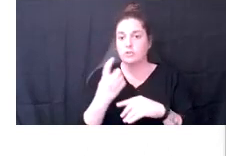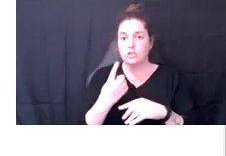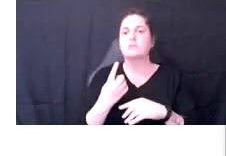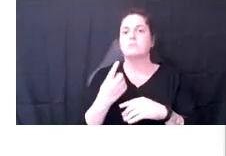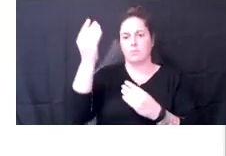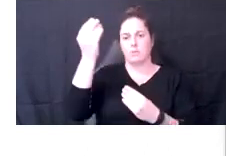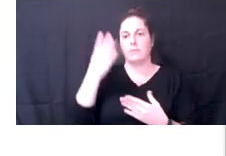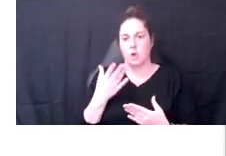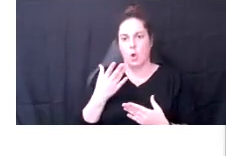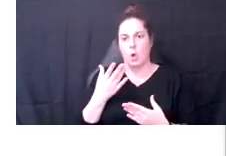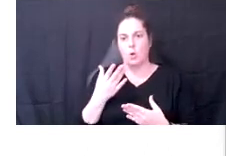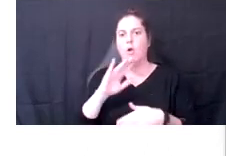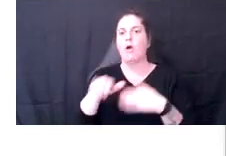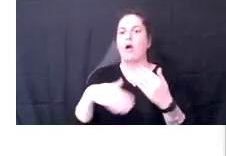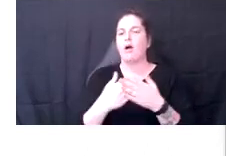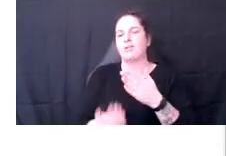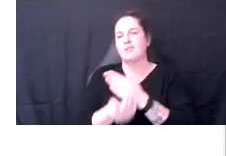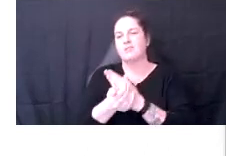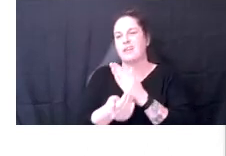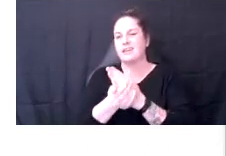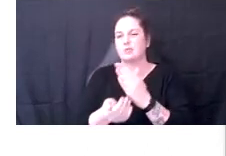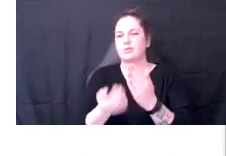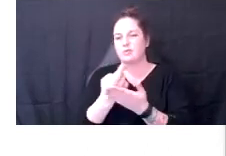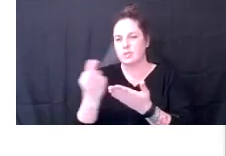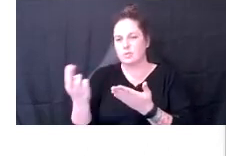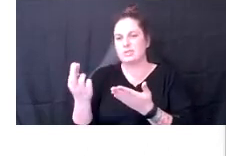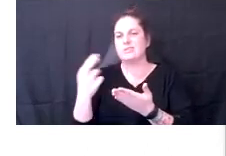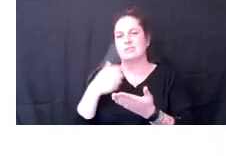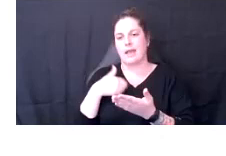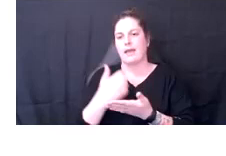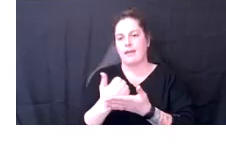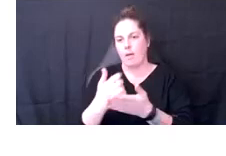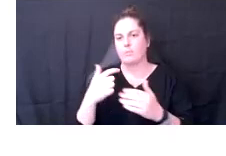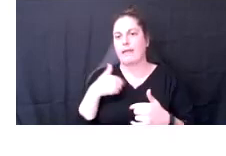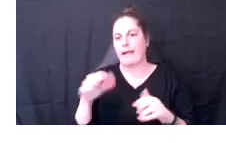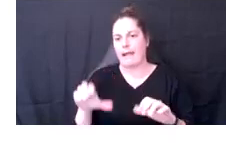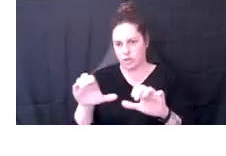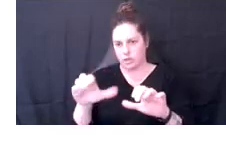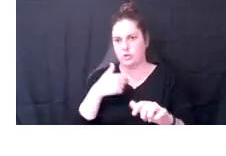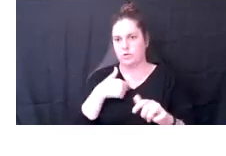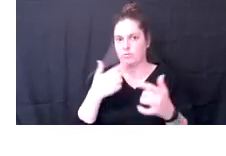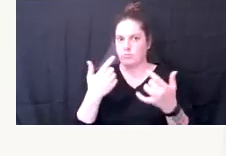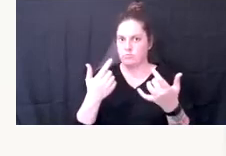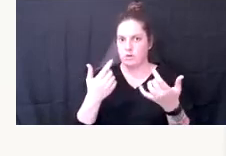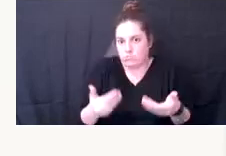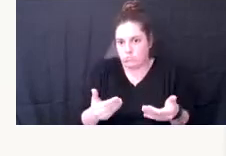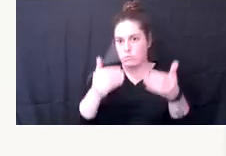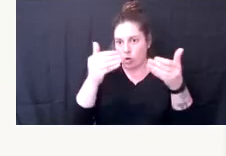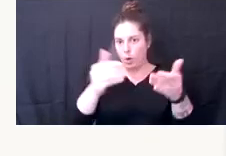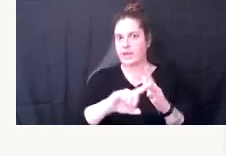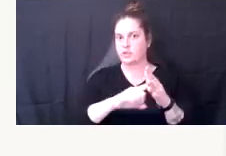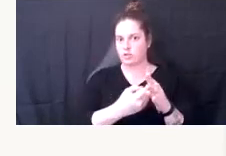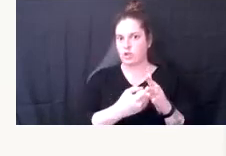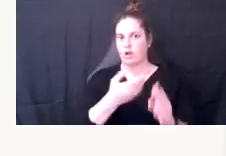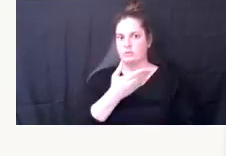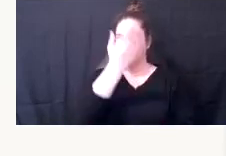I cover and work examples for you. Okay. So I'm going to do that now. Go ahead